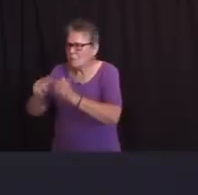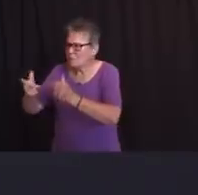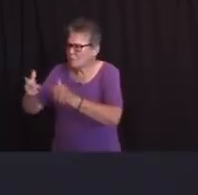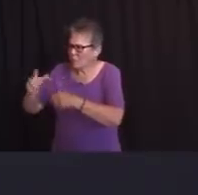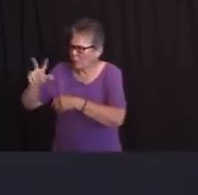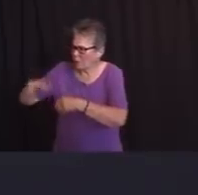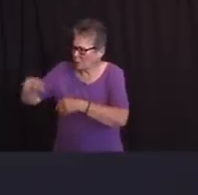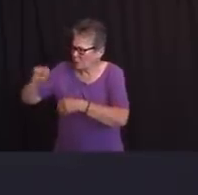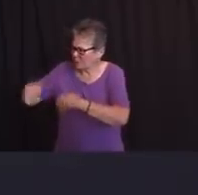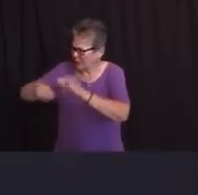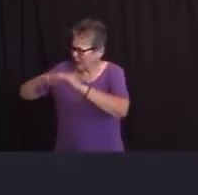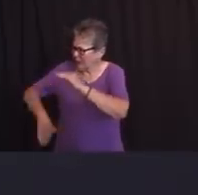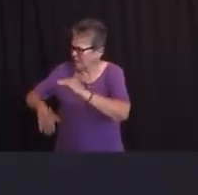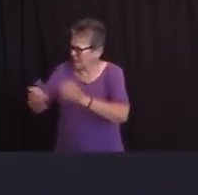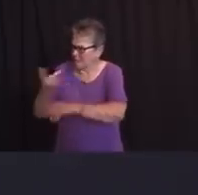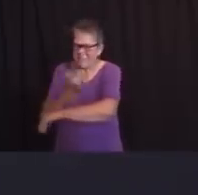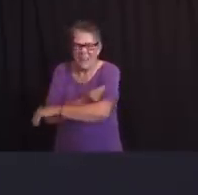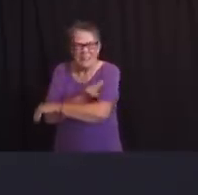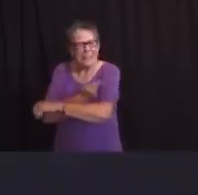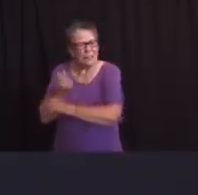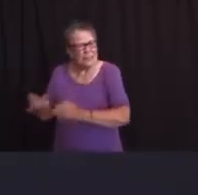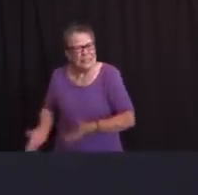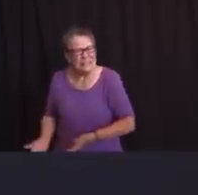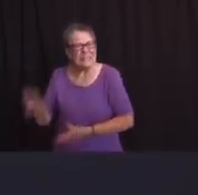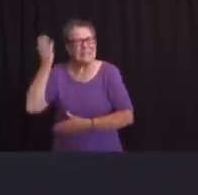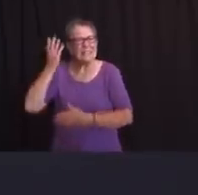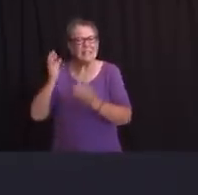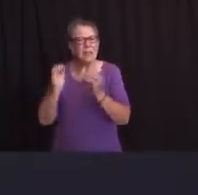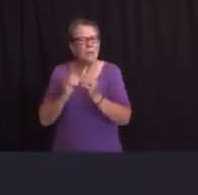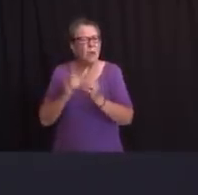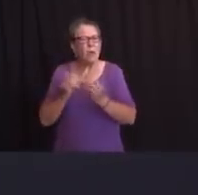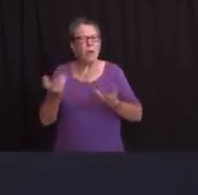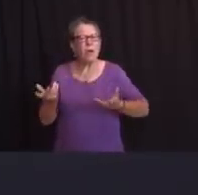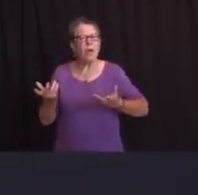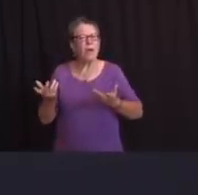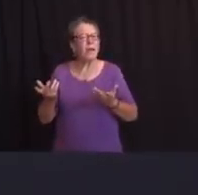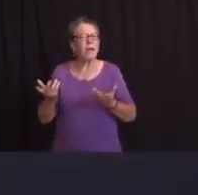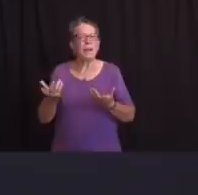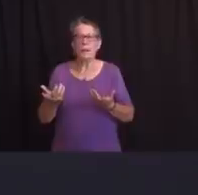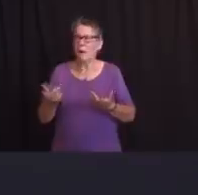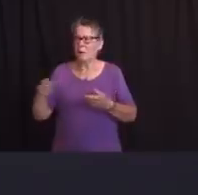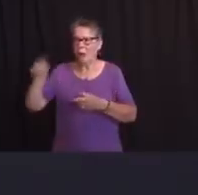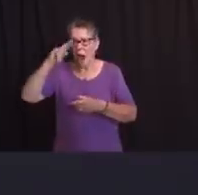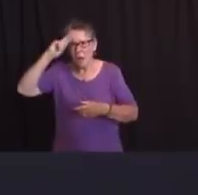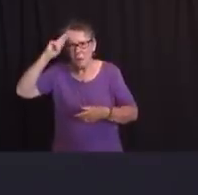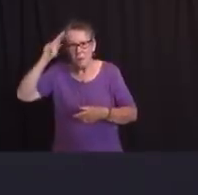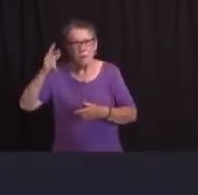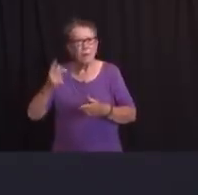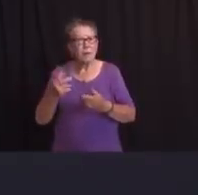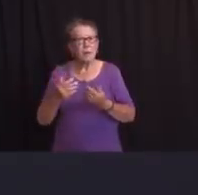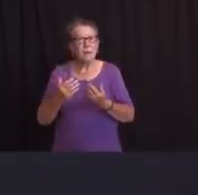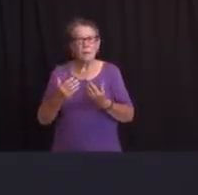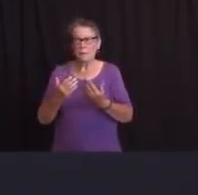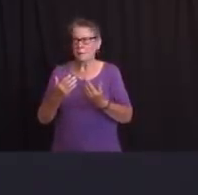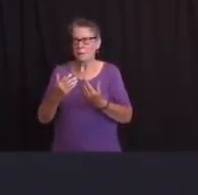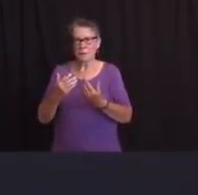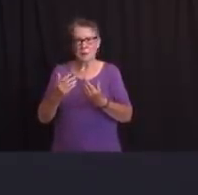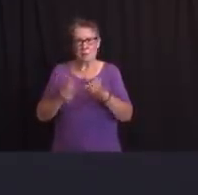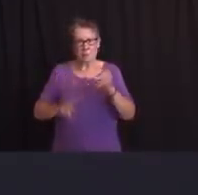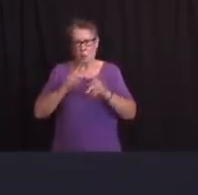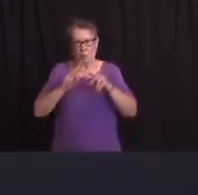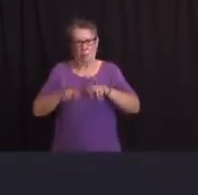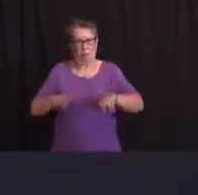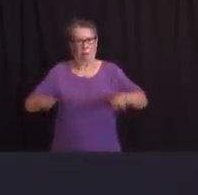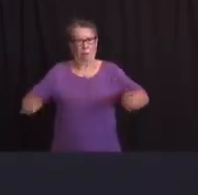are at greater risk for COVID-19 infections. The mandates related to vaccination or testing that the